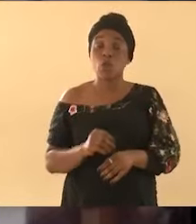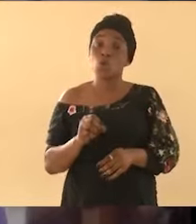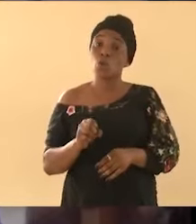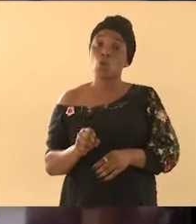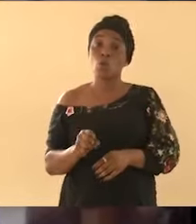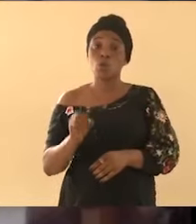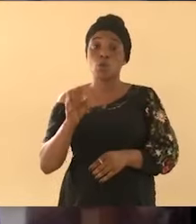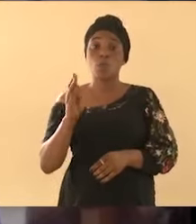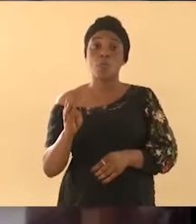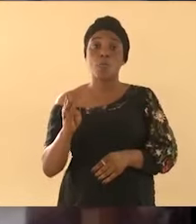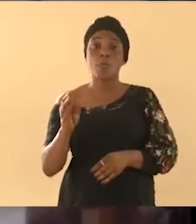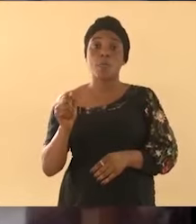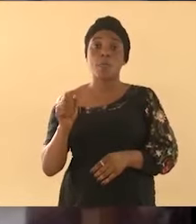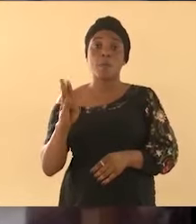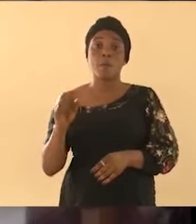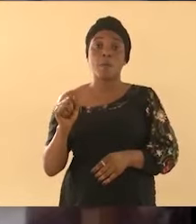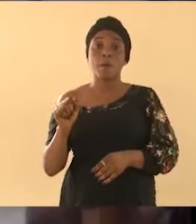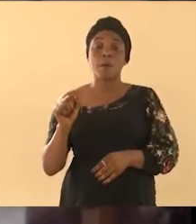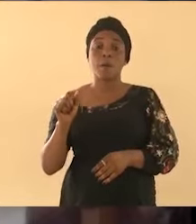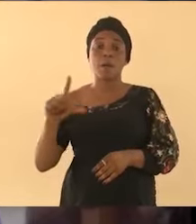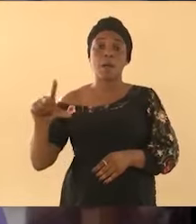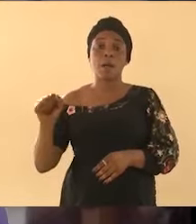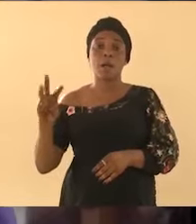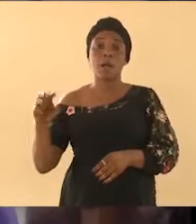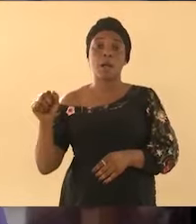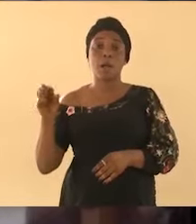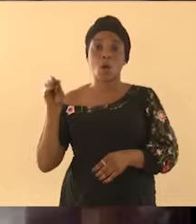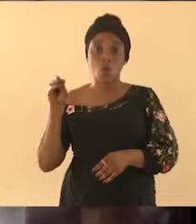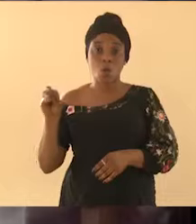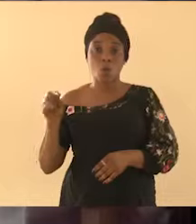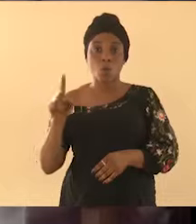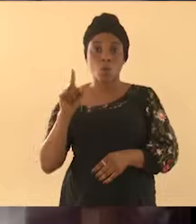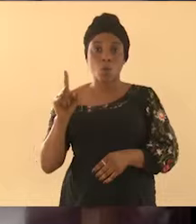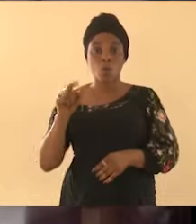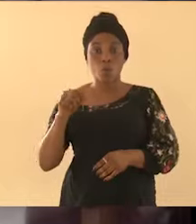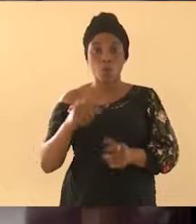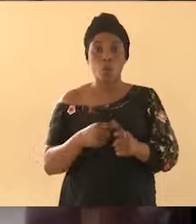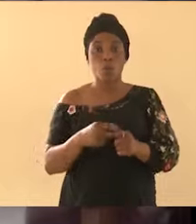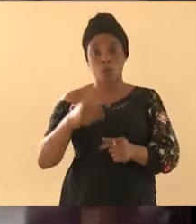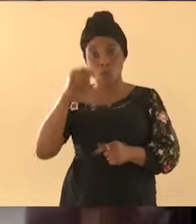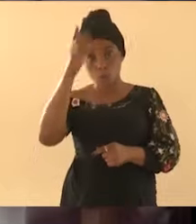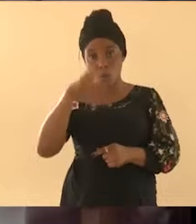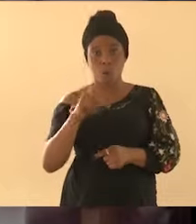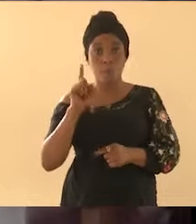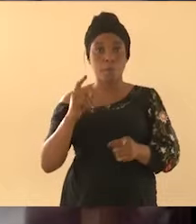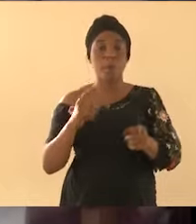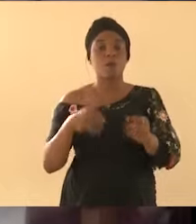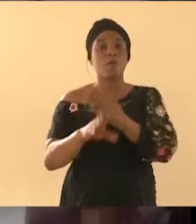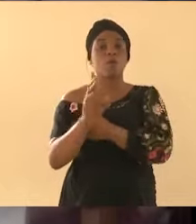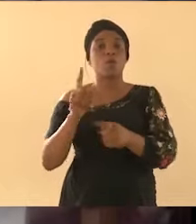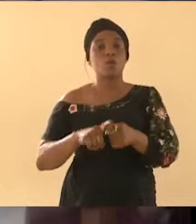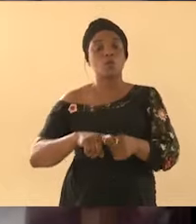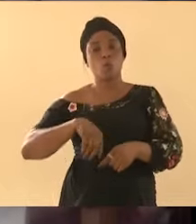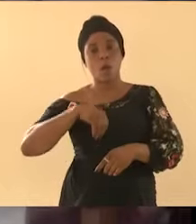I had no choice but to go to Babalawo. You had a choice, my friend. I had no choice but to run from one man of God to the other. You had a